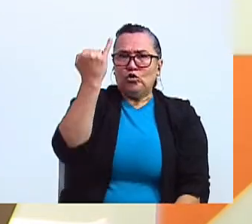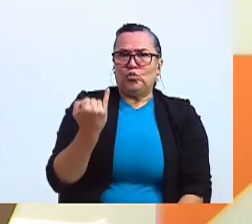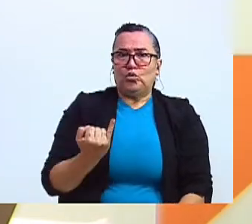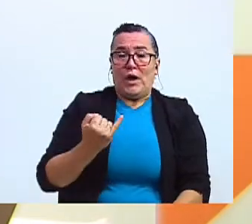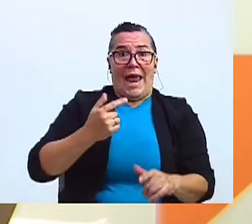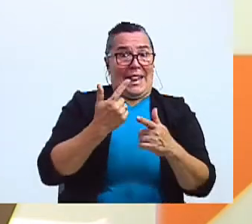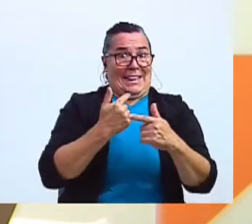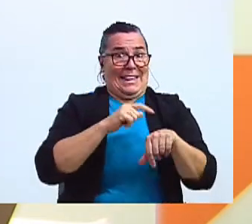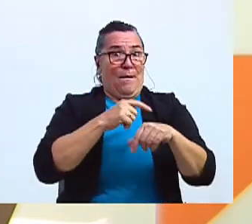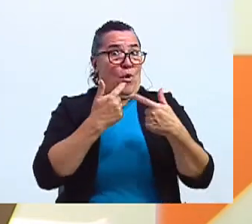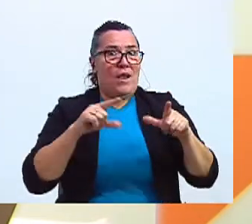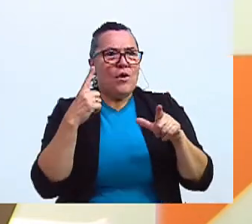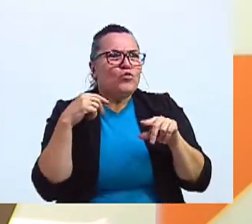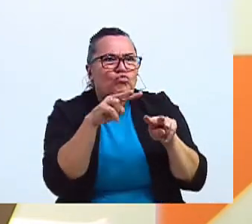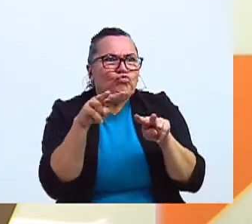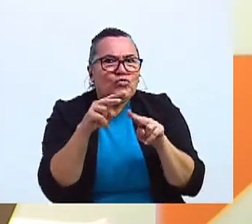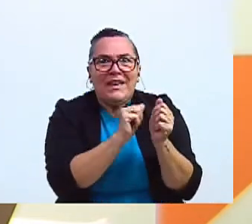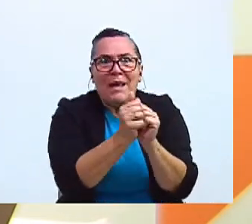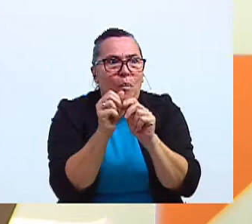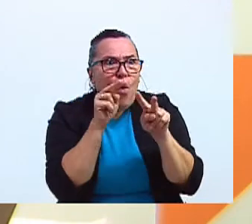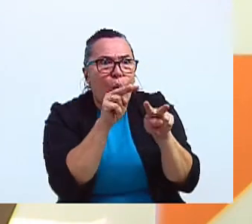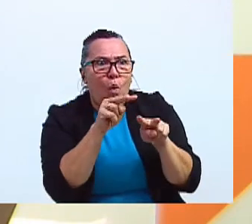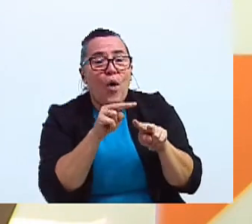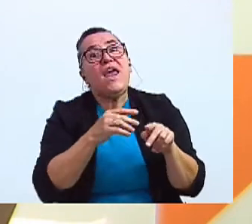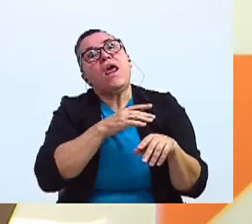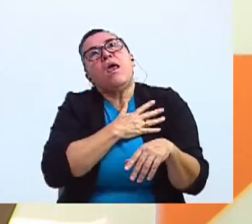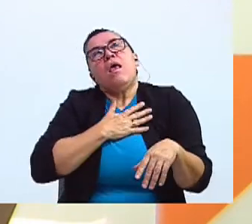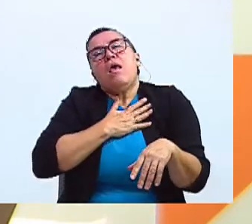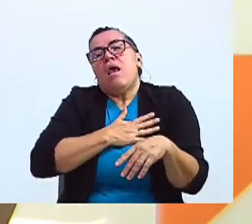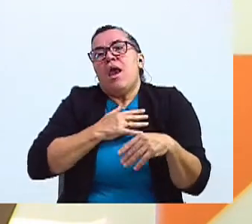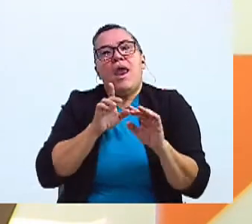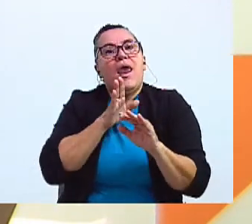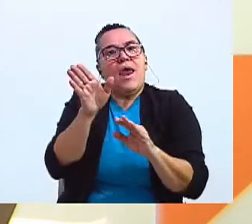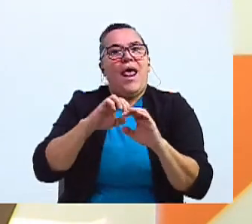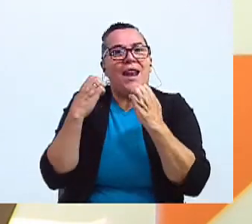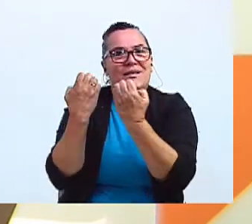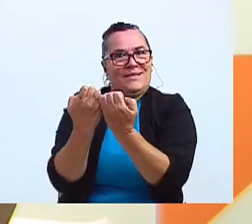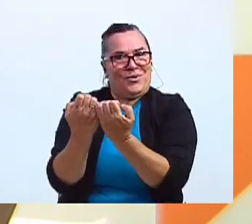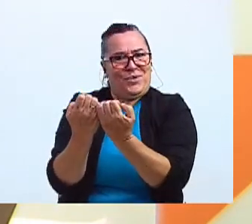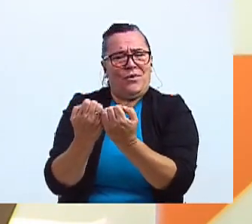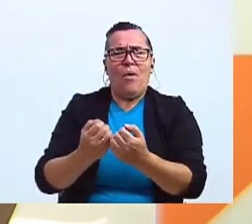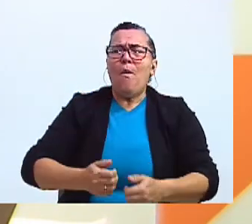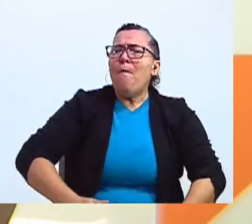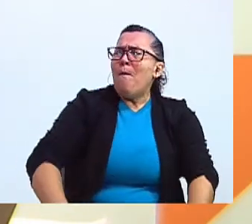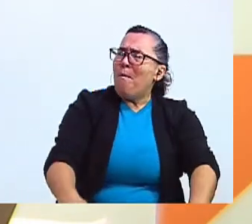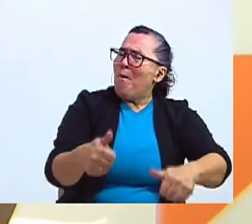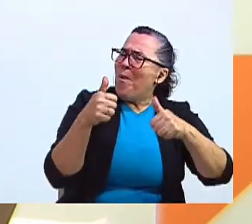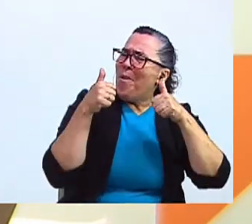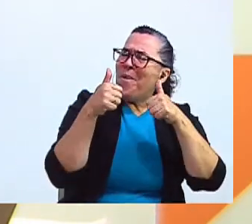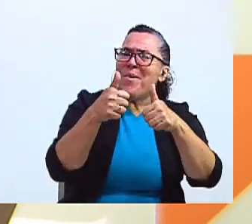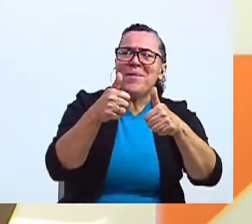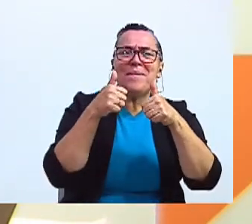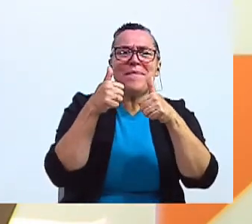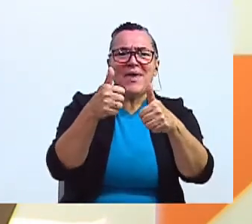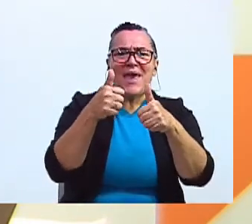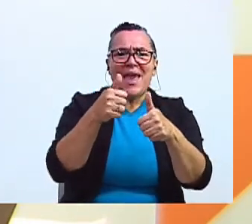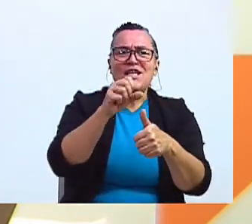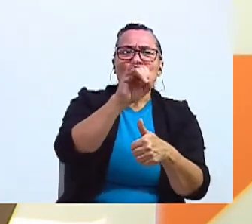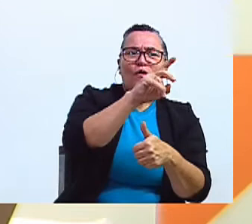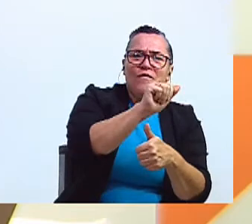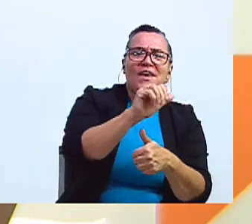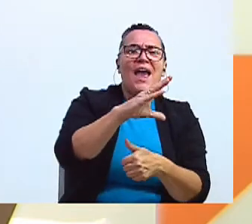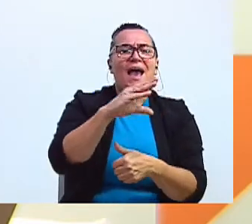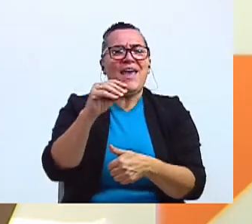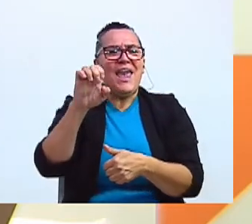watch sports and we really enjoy to go to the stadium. Okay, very good. Thank you, Sophia and Emmanuel, for